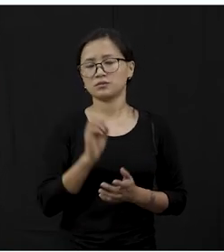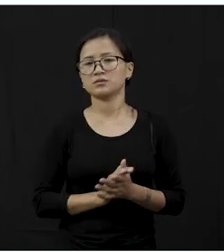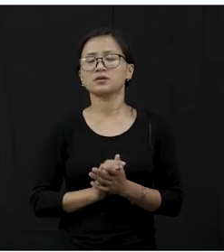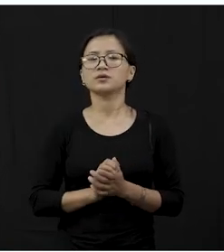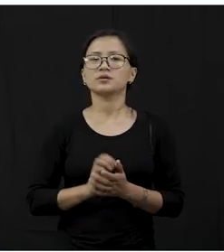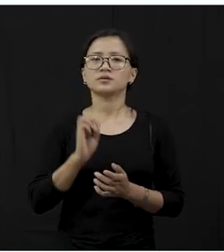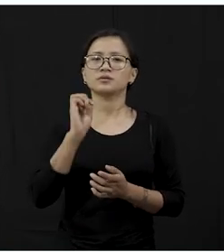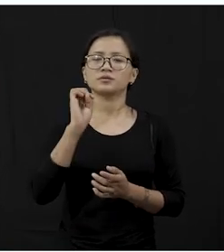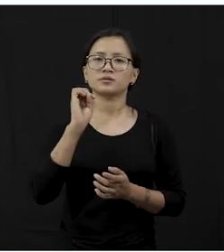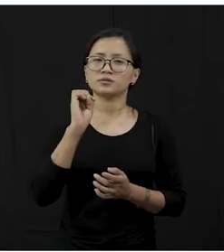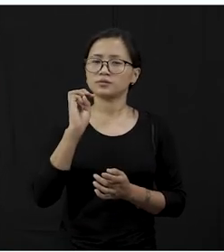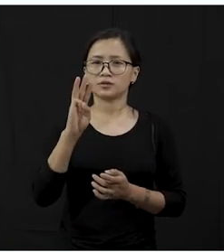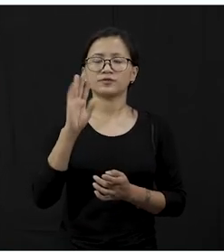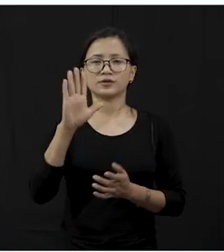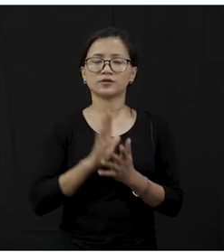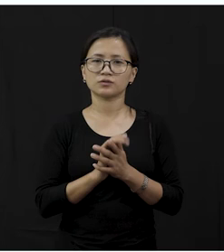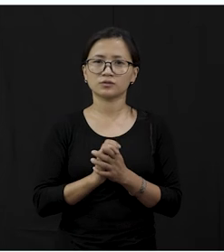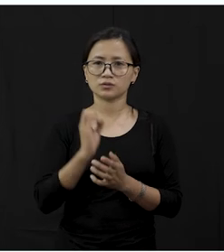35,001. Next, you have